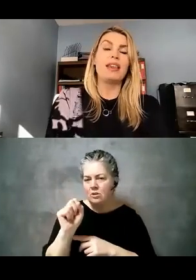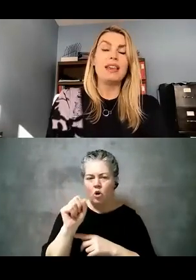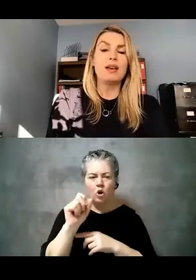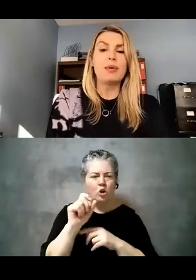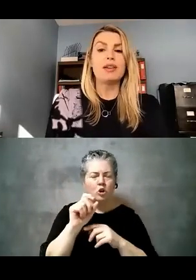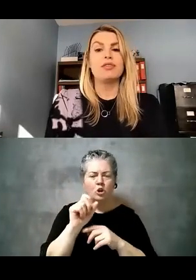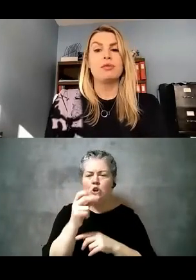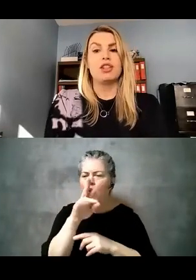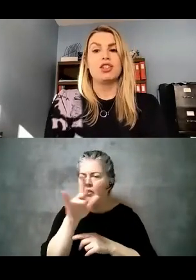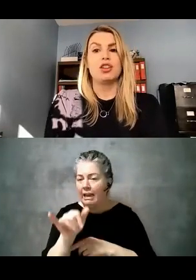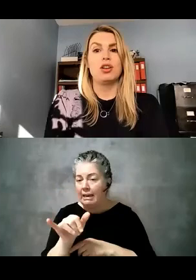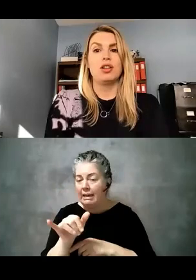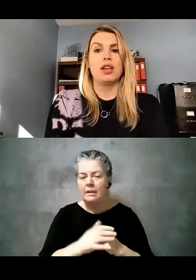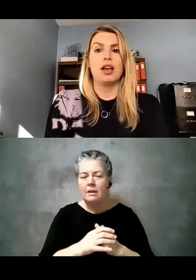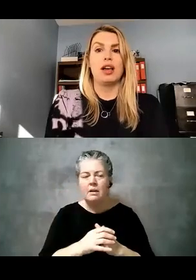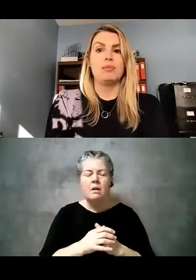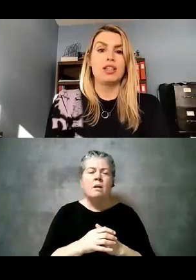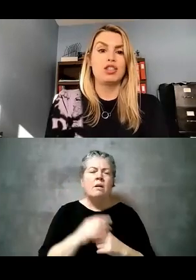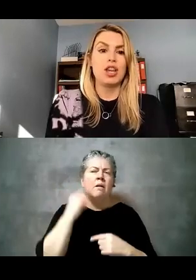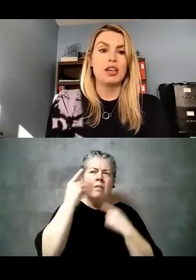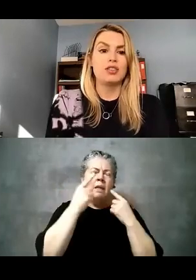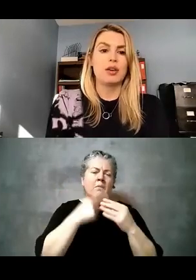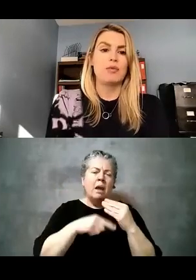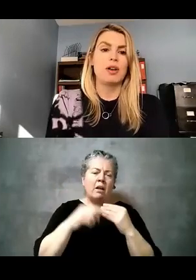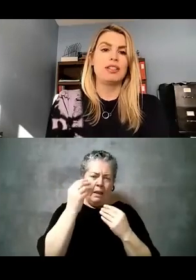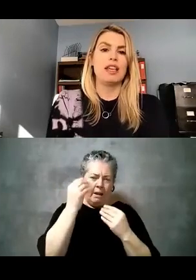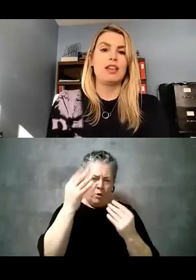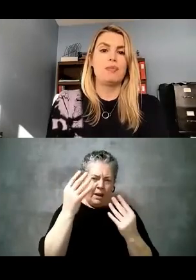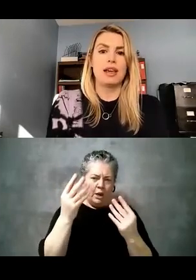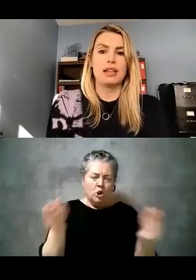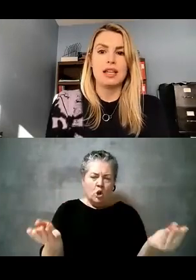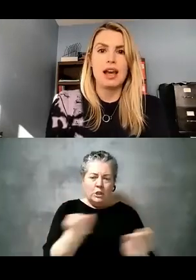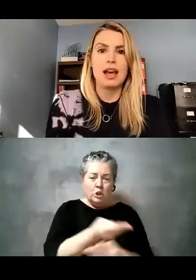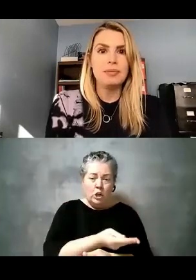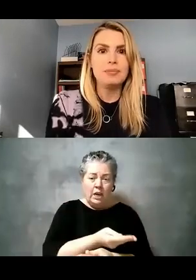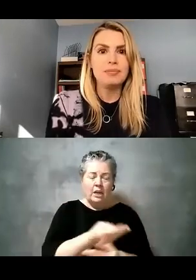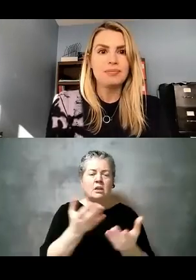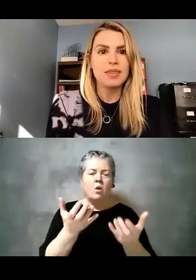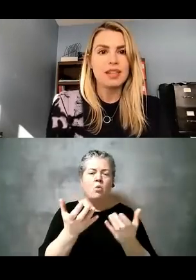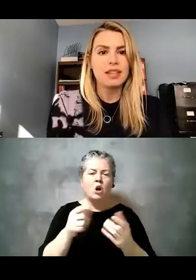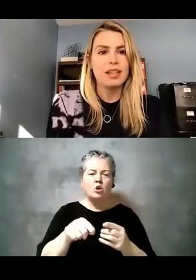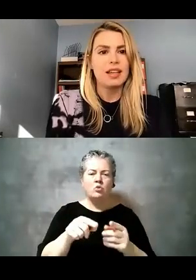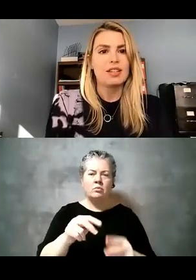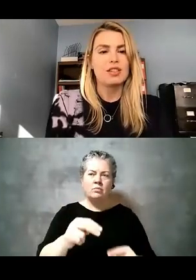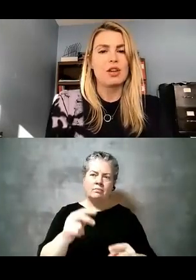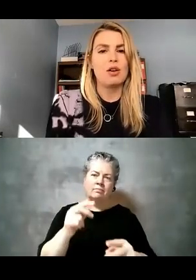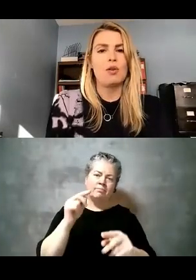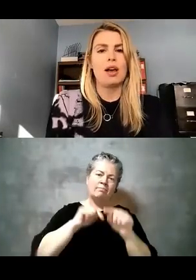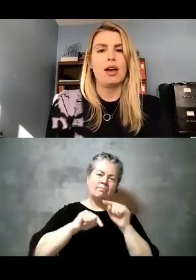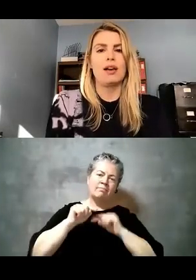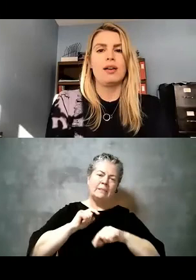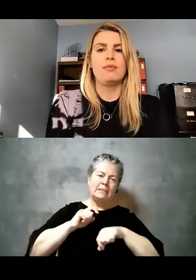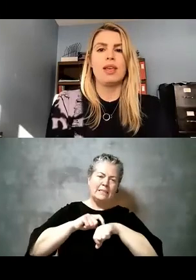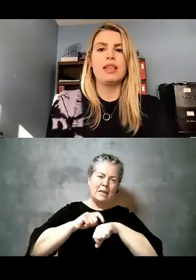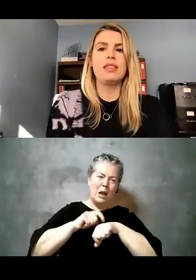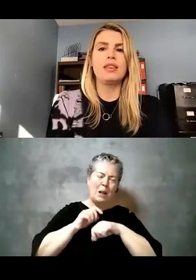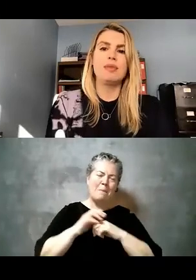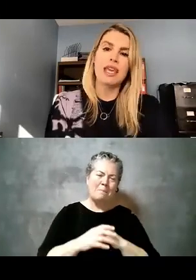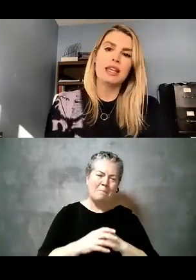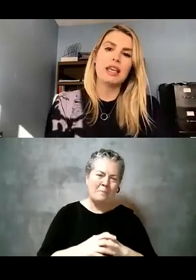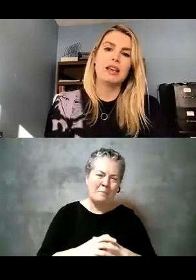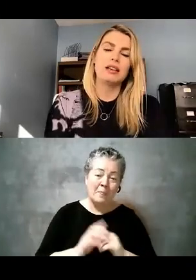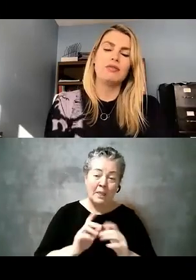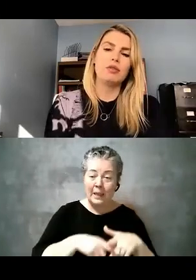But thinking about informational exchange, I want to take you back in time. So in